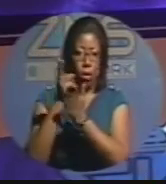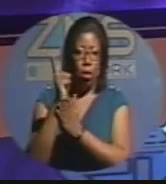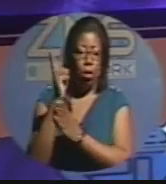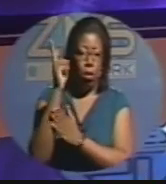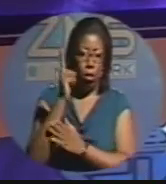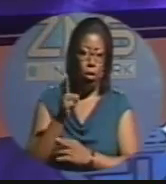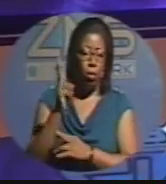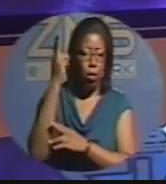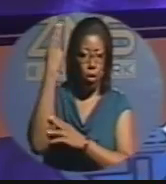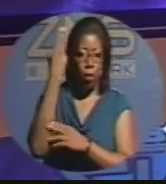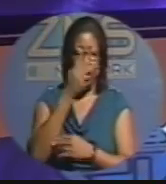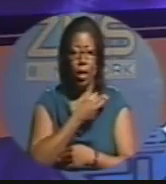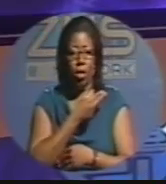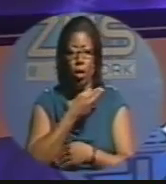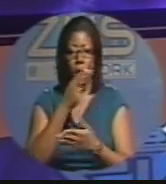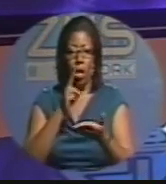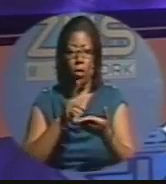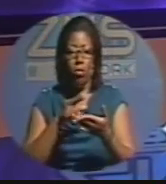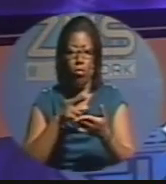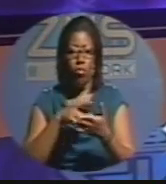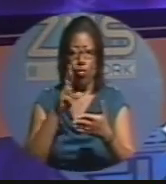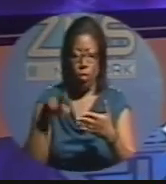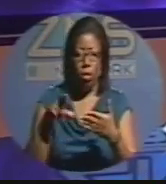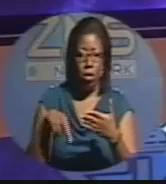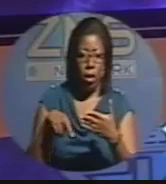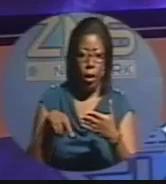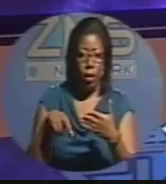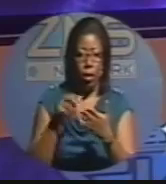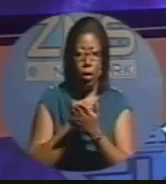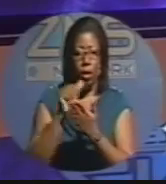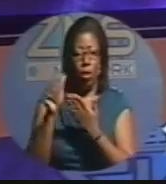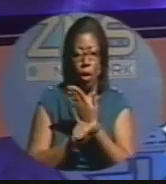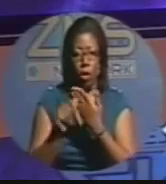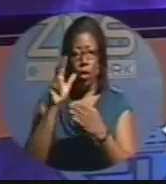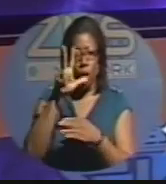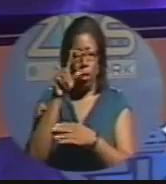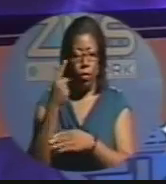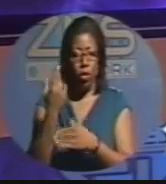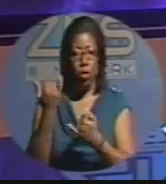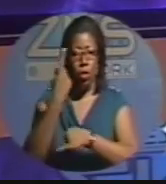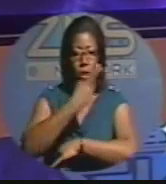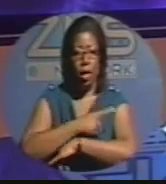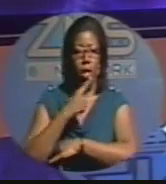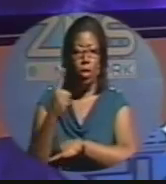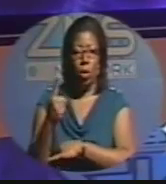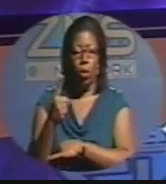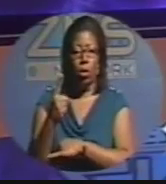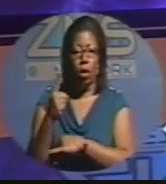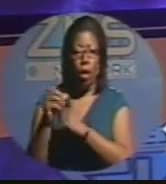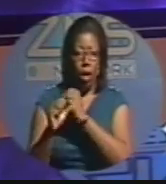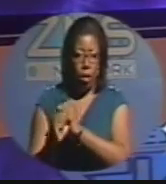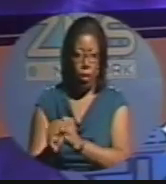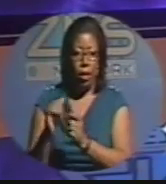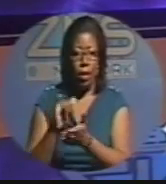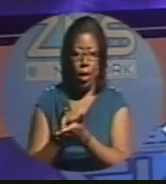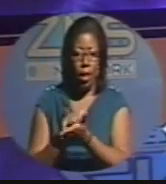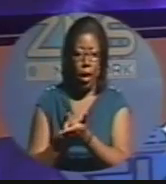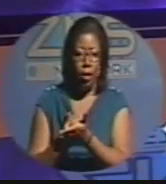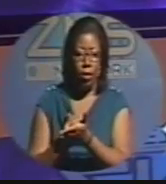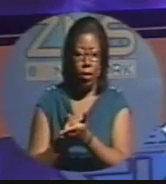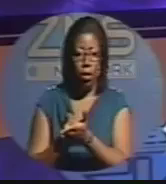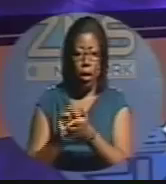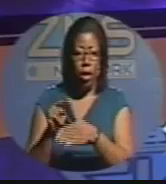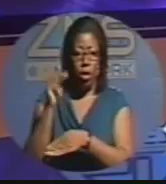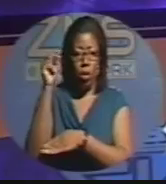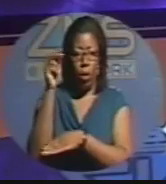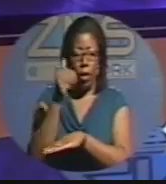will officially resign his North Abaco seat on August 31st. Today, he told members of the press he plans to be in North